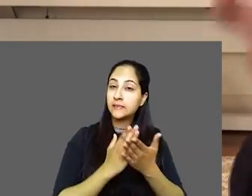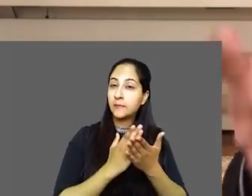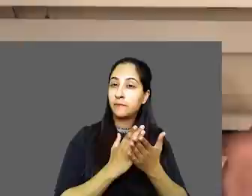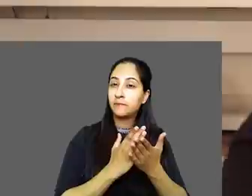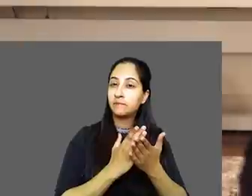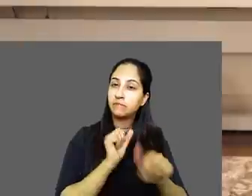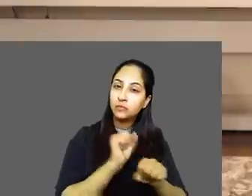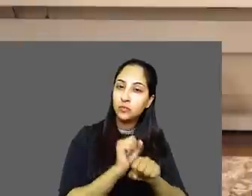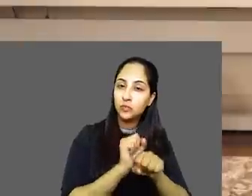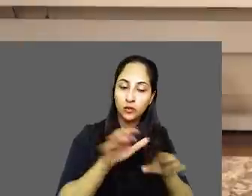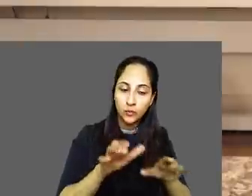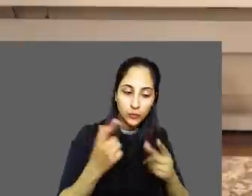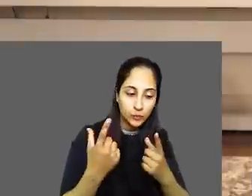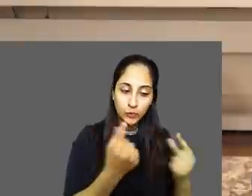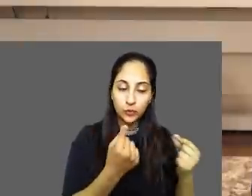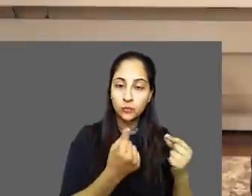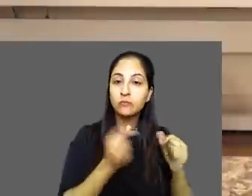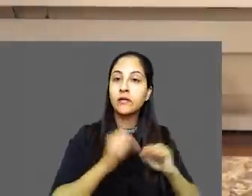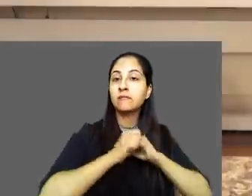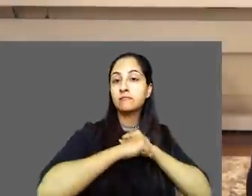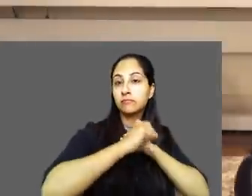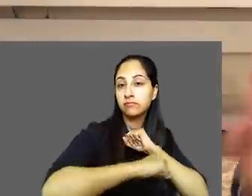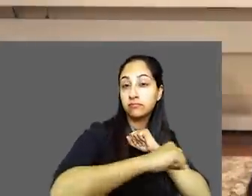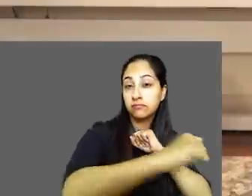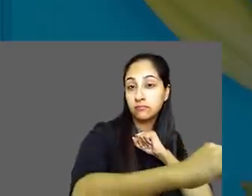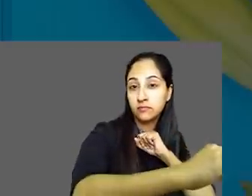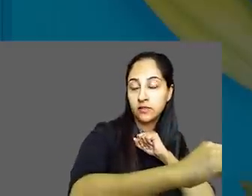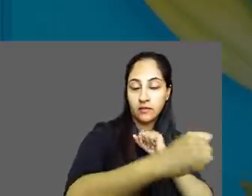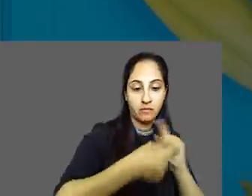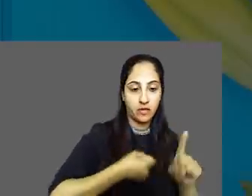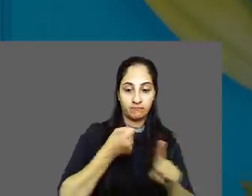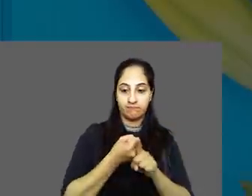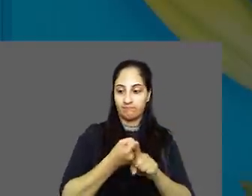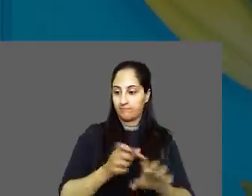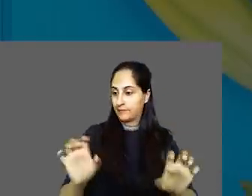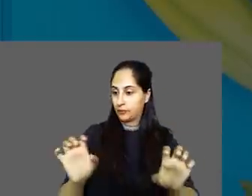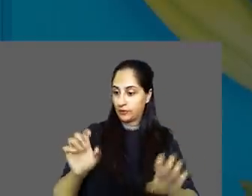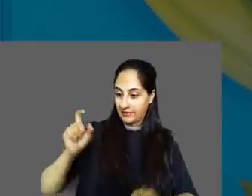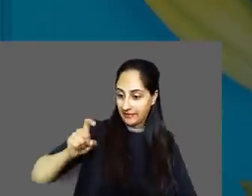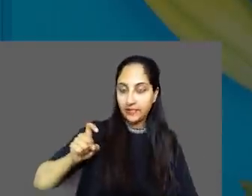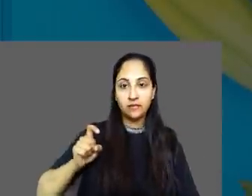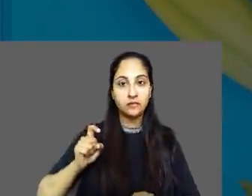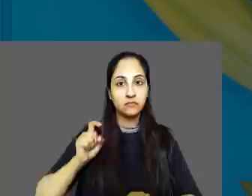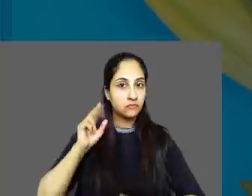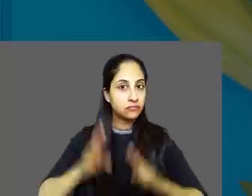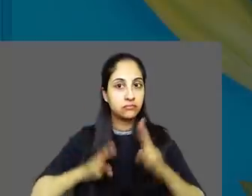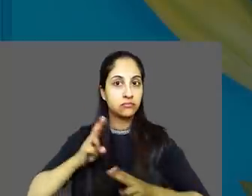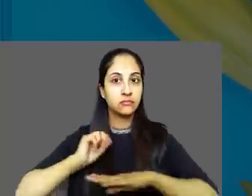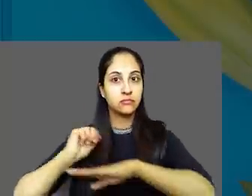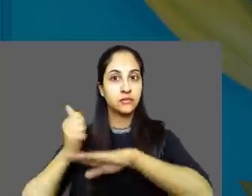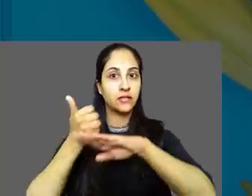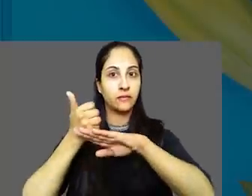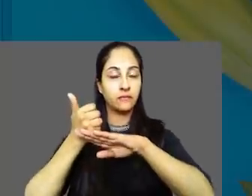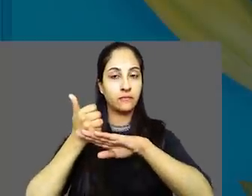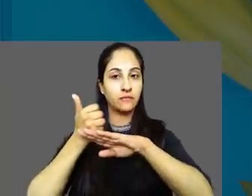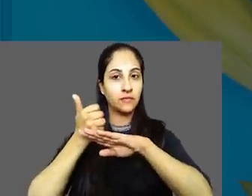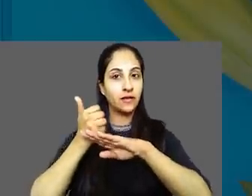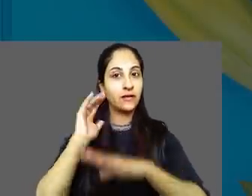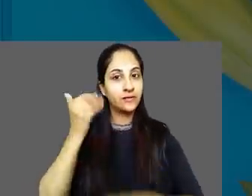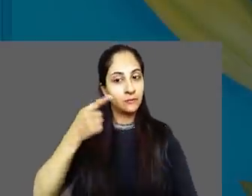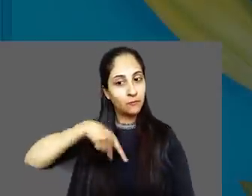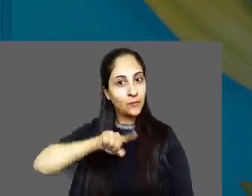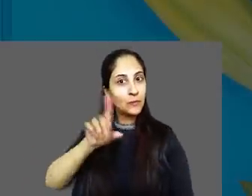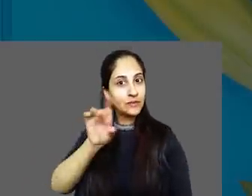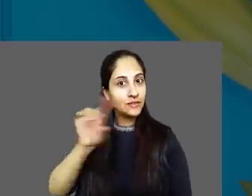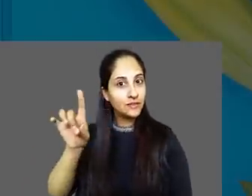just weeks of work done. And this really seems to be the former, that we got so much done off the ground as a Jamaat. What